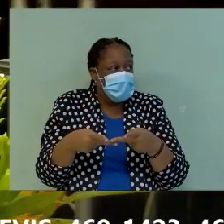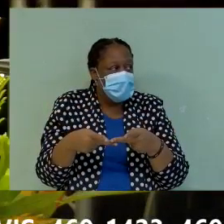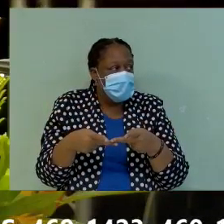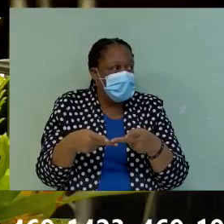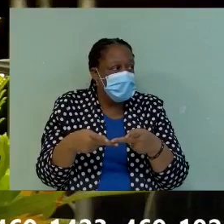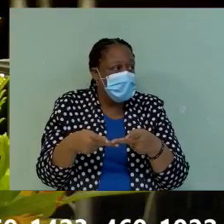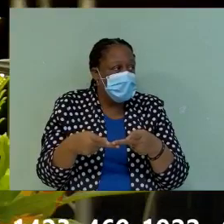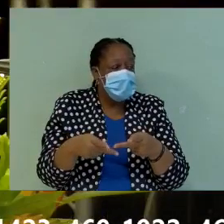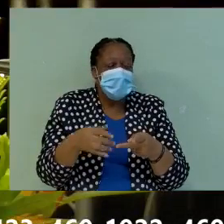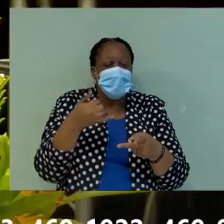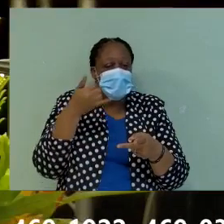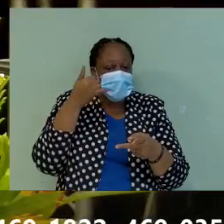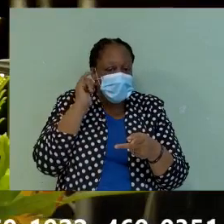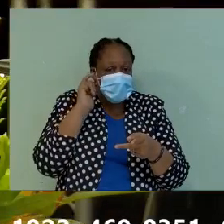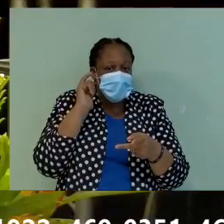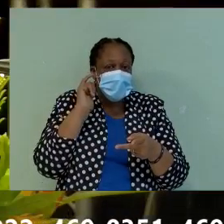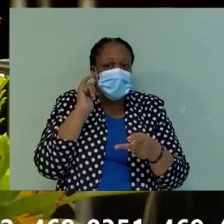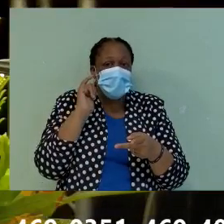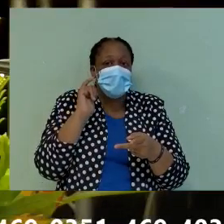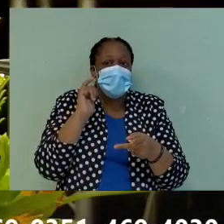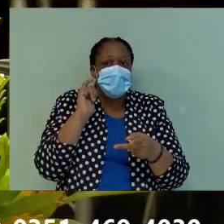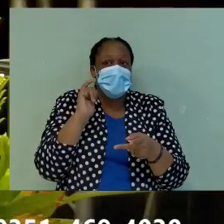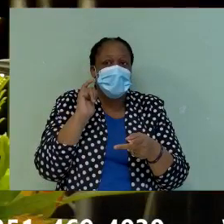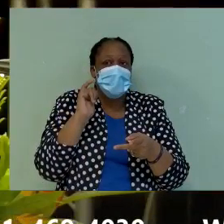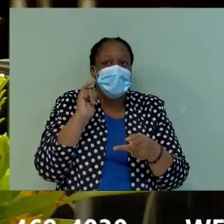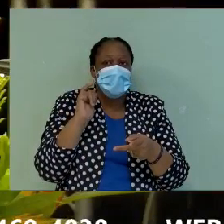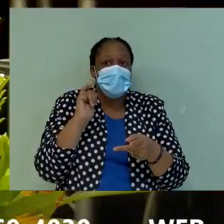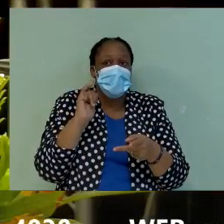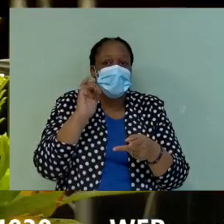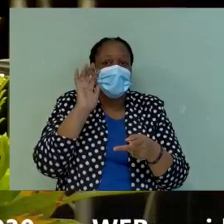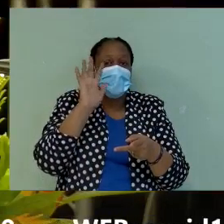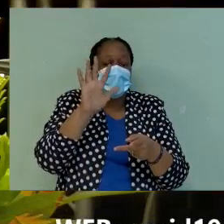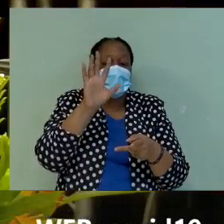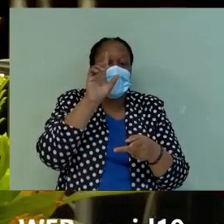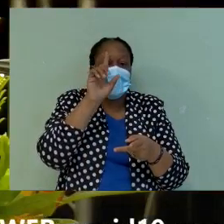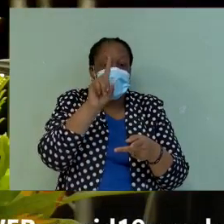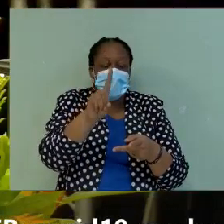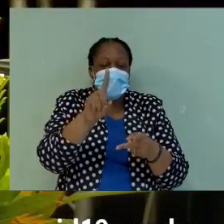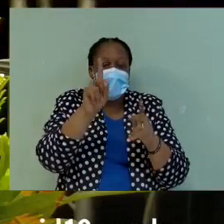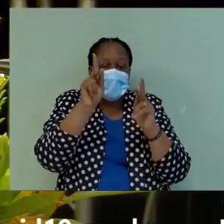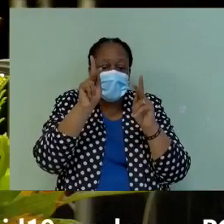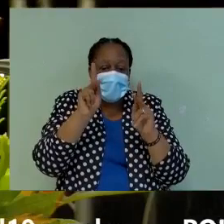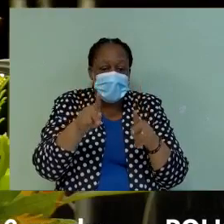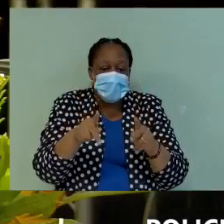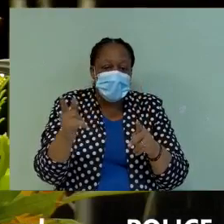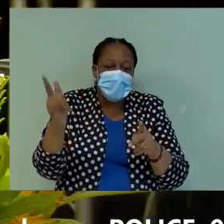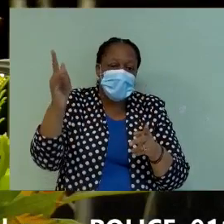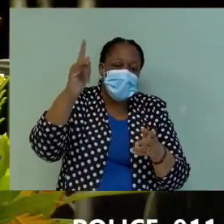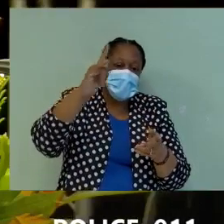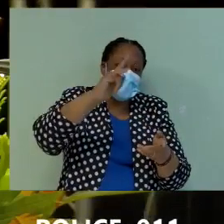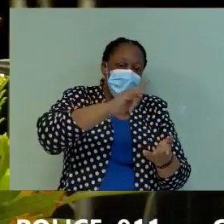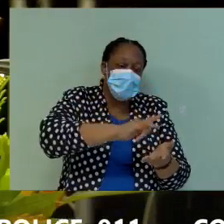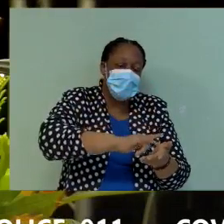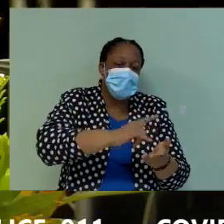Yesterday we were told that, or we announced that 51 students were